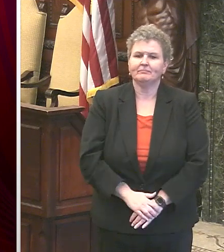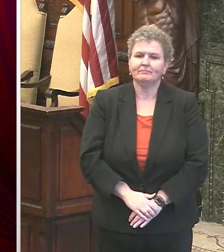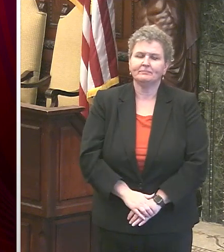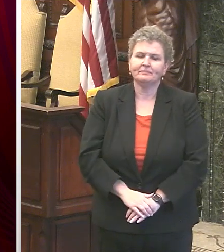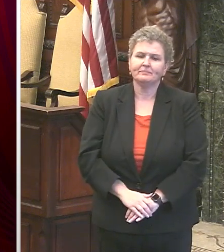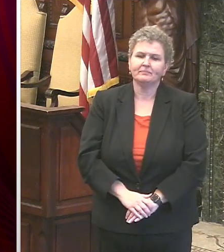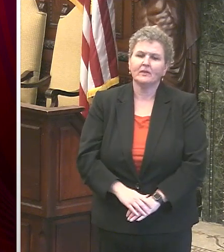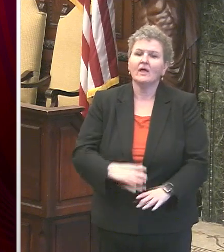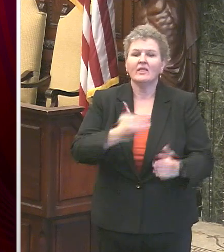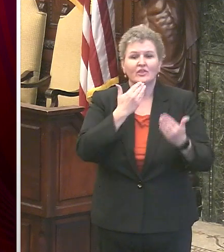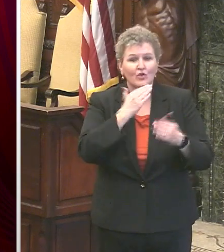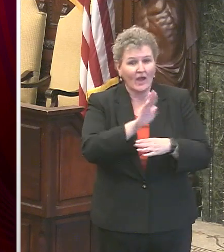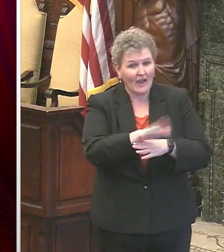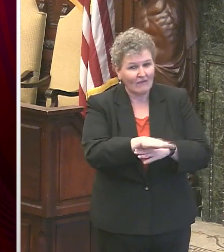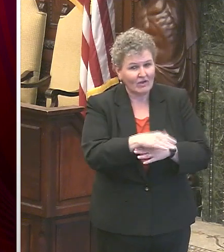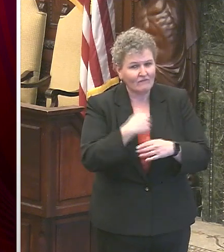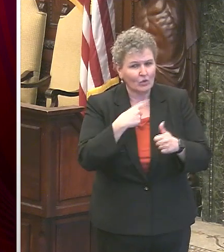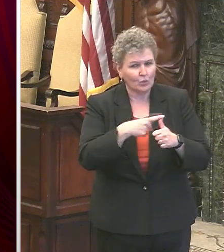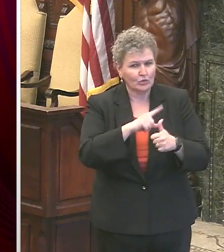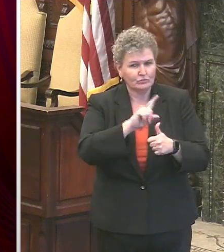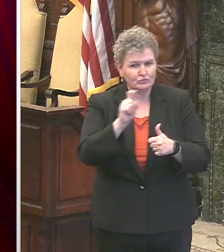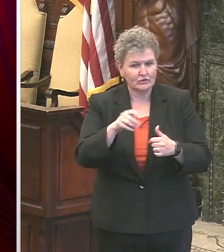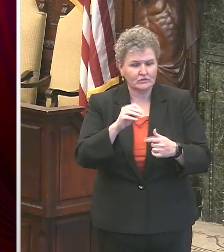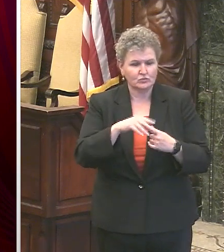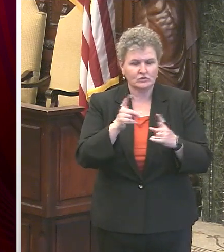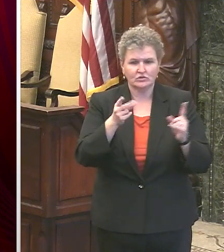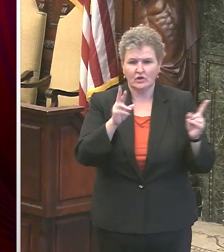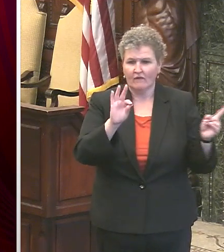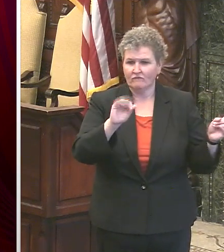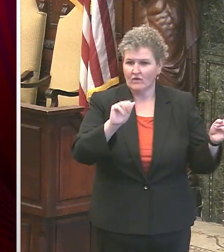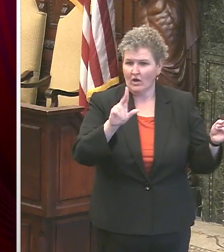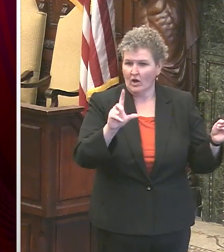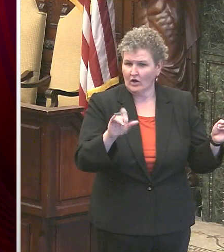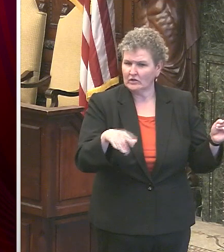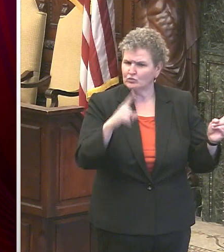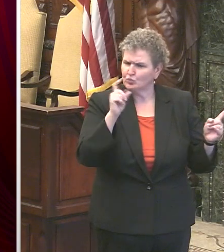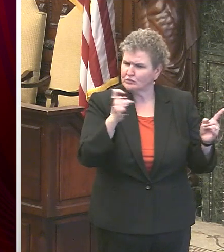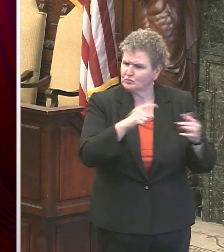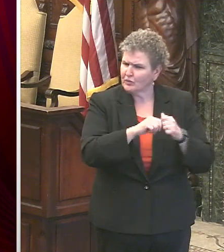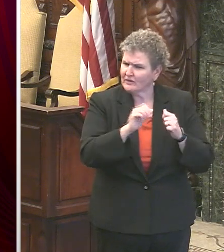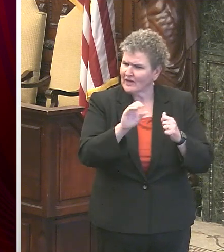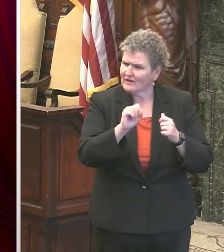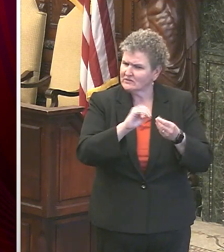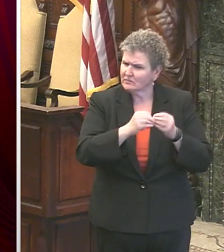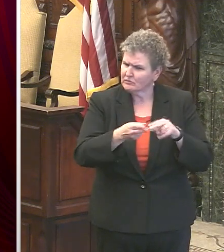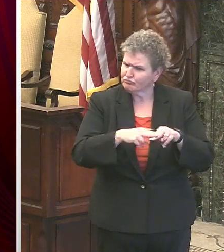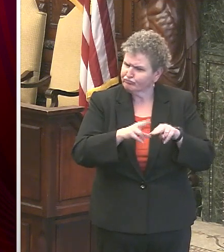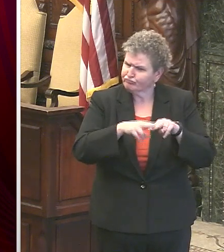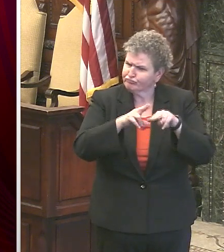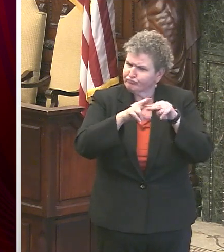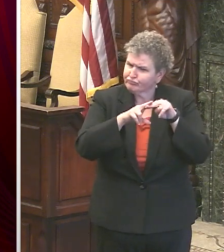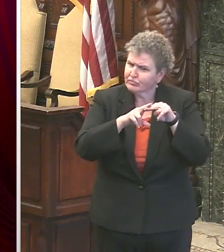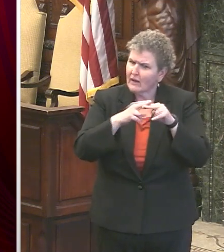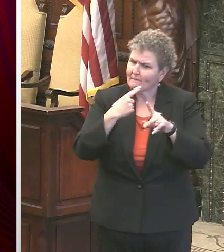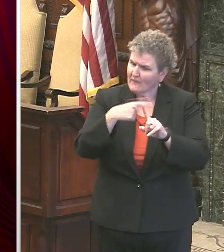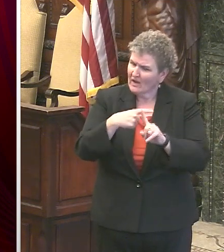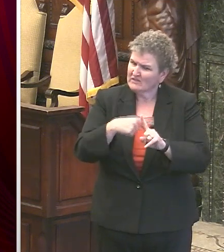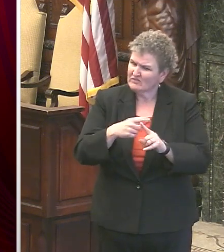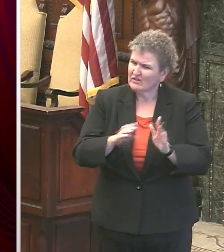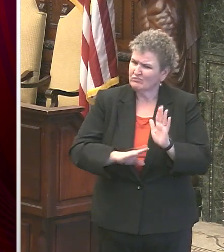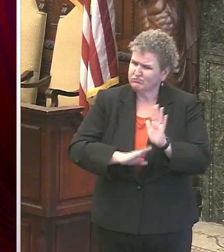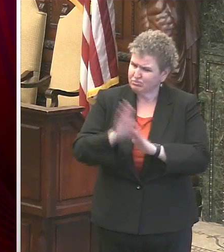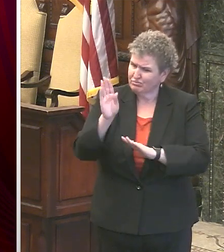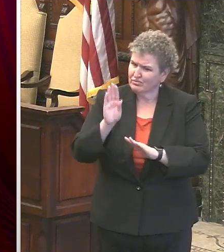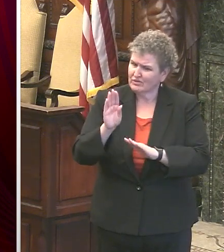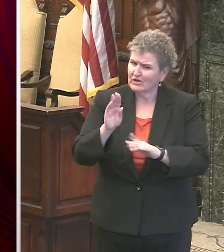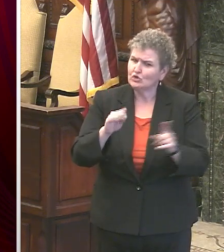Good afternoon. I have a question first for Dr. Farley. Sir, with the case counts rising, with the positivity rate up, can you